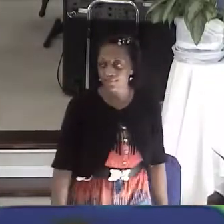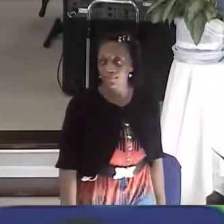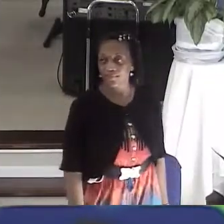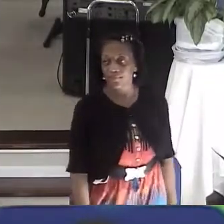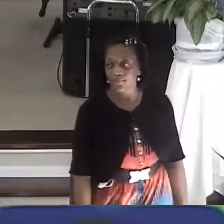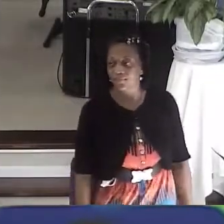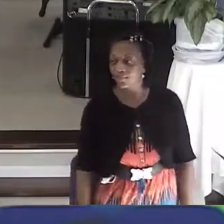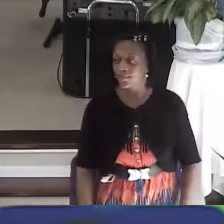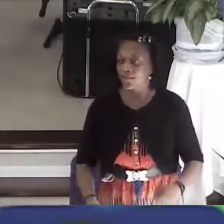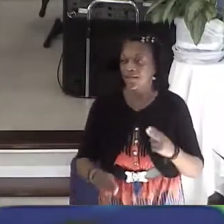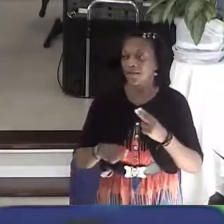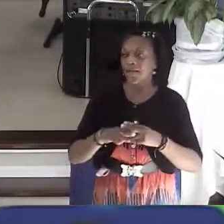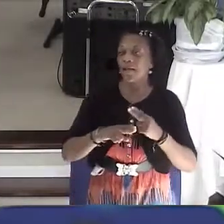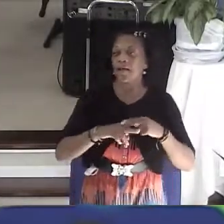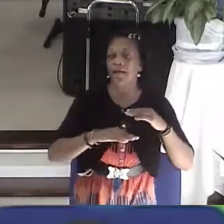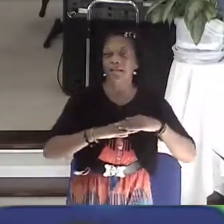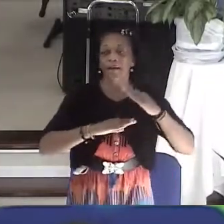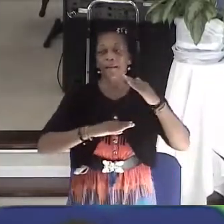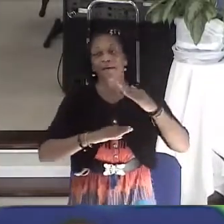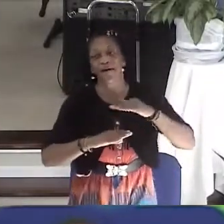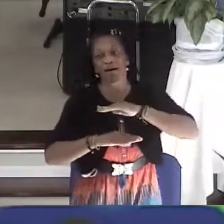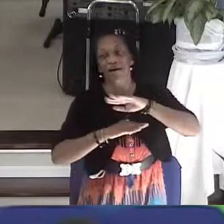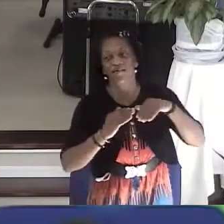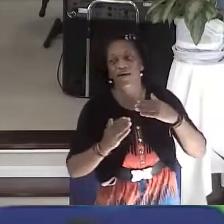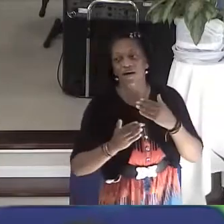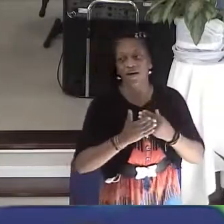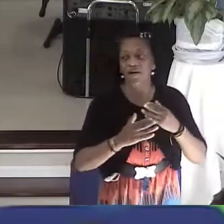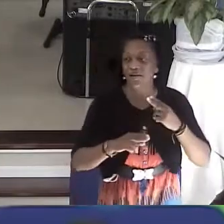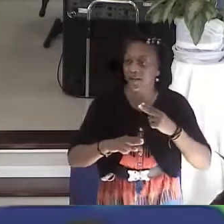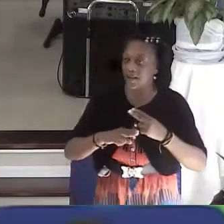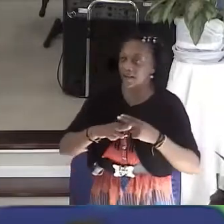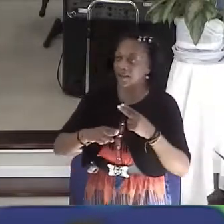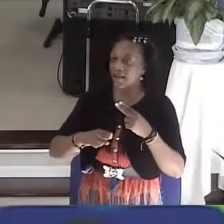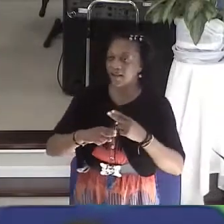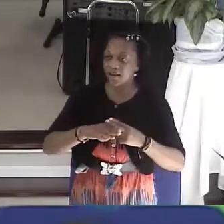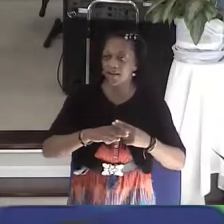One more time, name above all names. Name above all